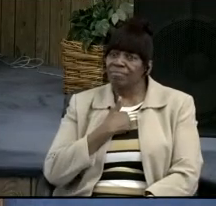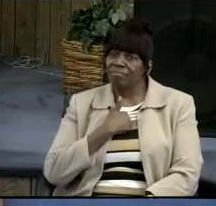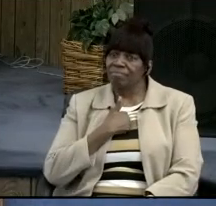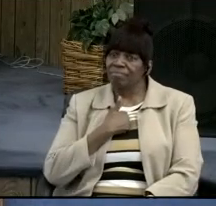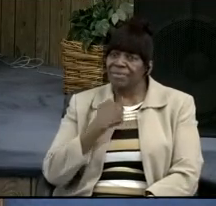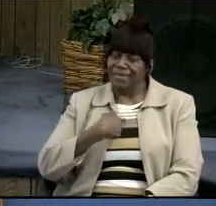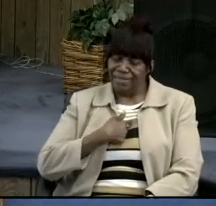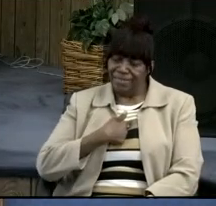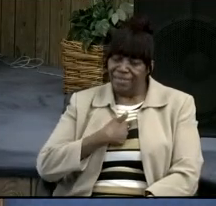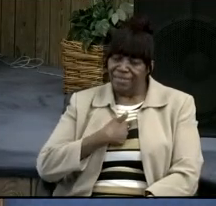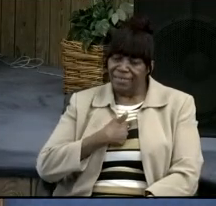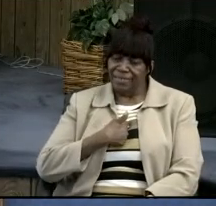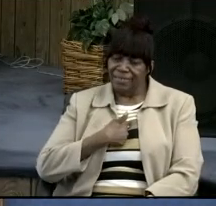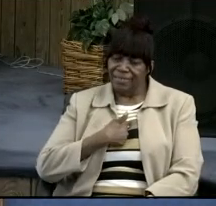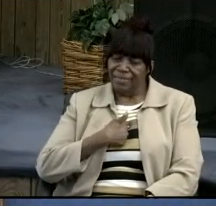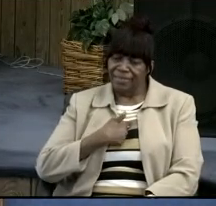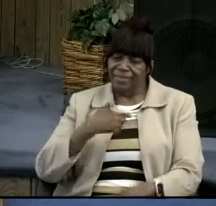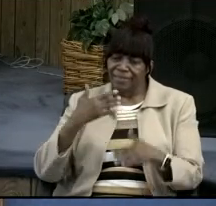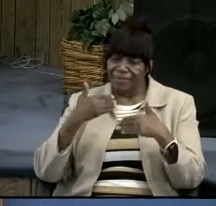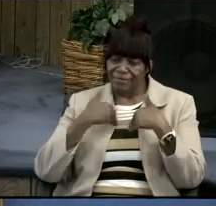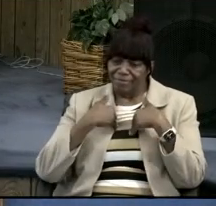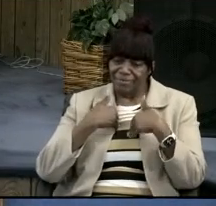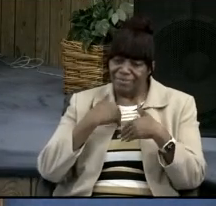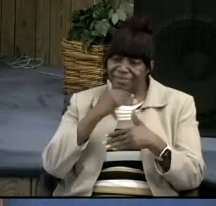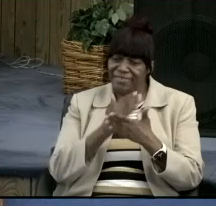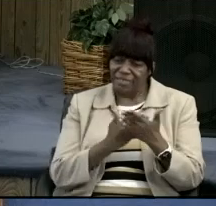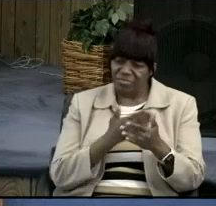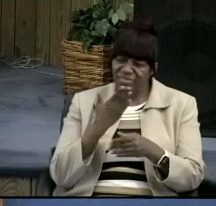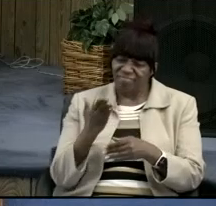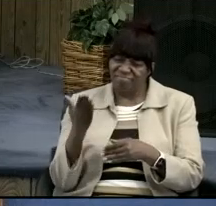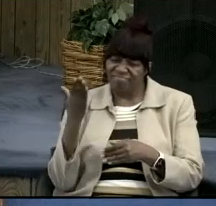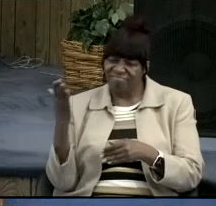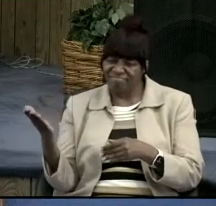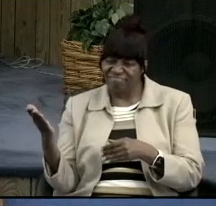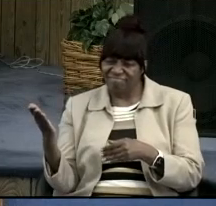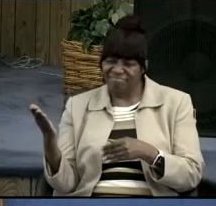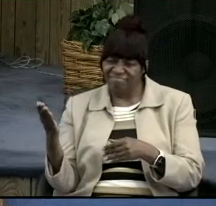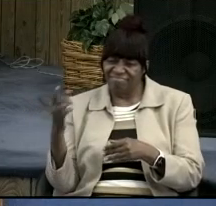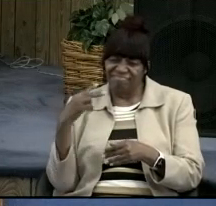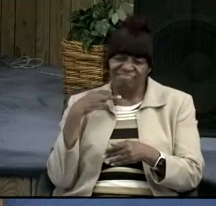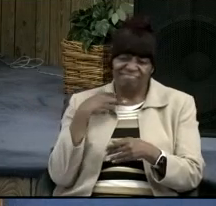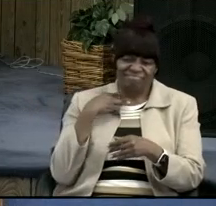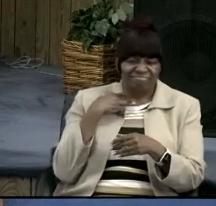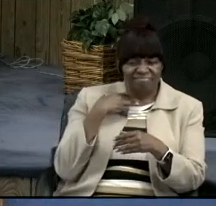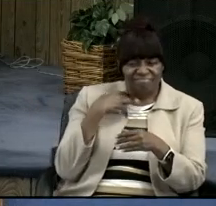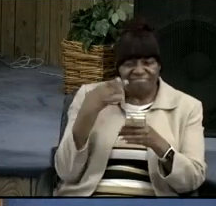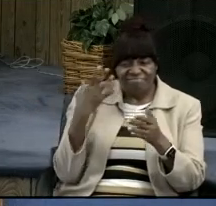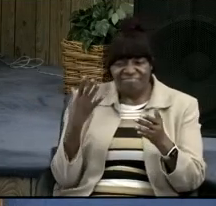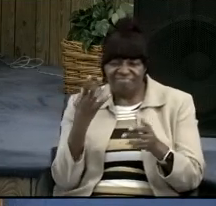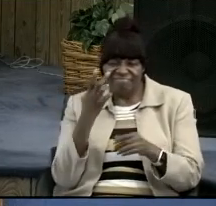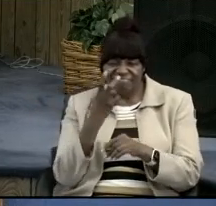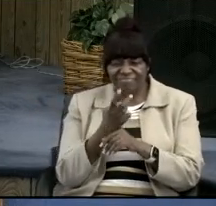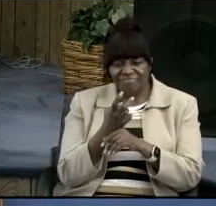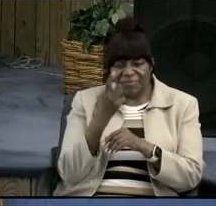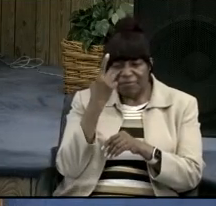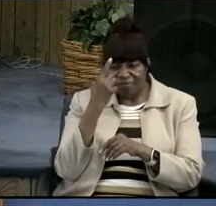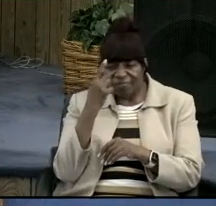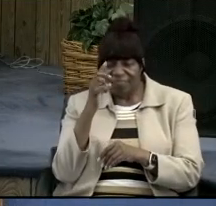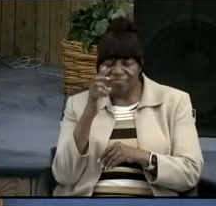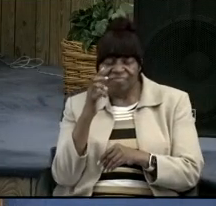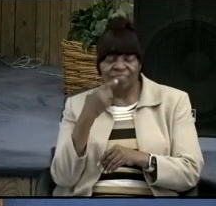that I am engaged in some of these things that have me trapped and stuck, and it's hard for me to